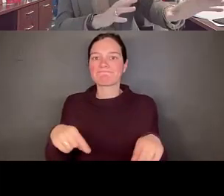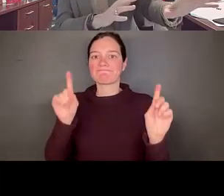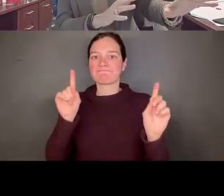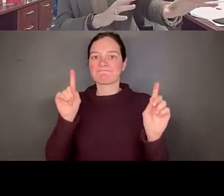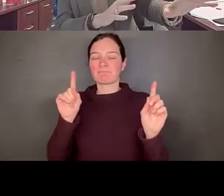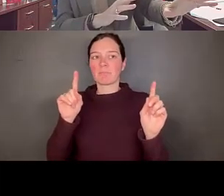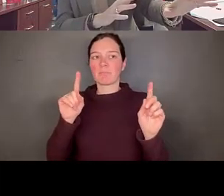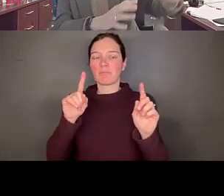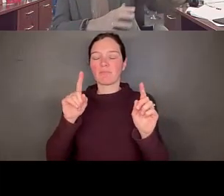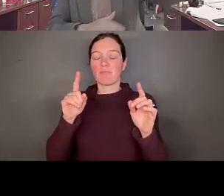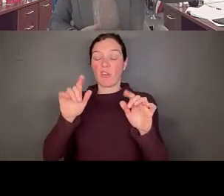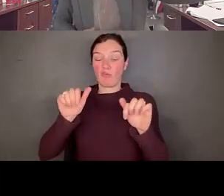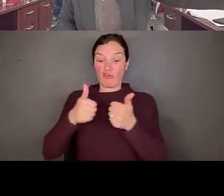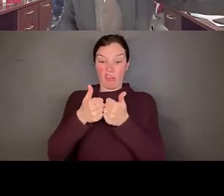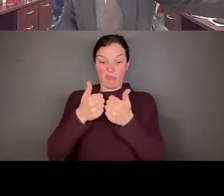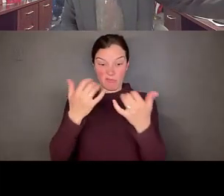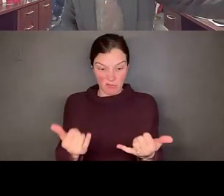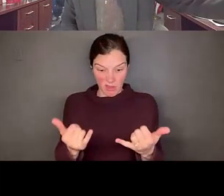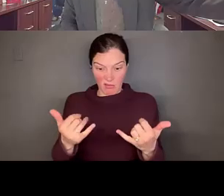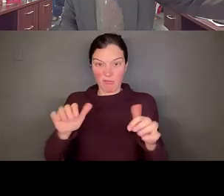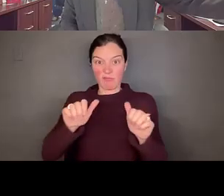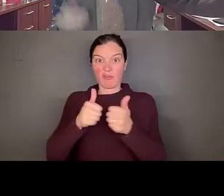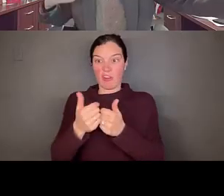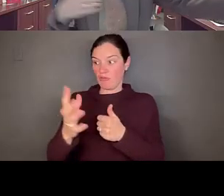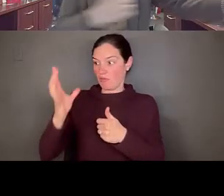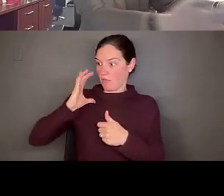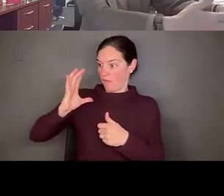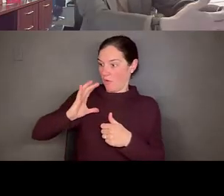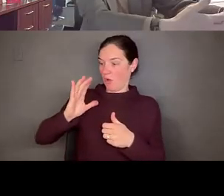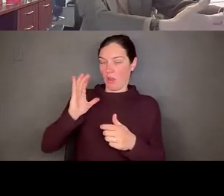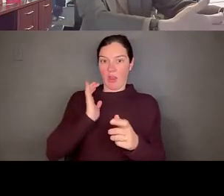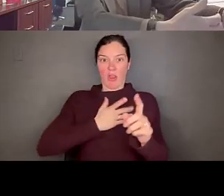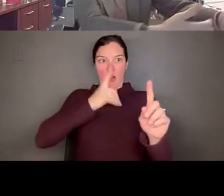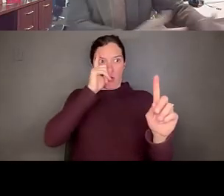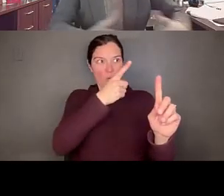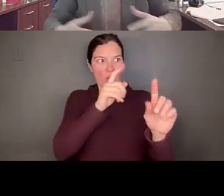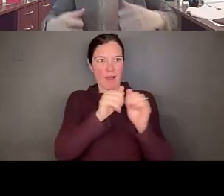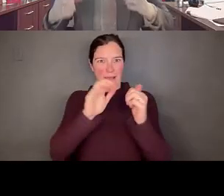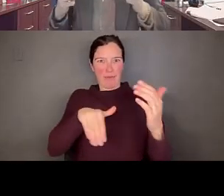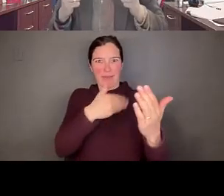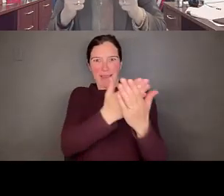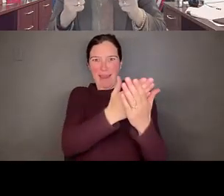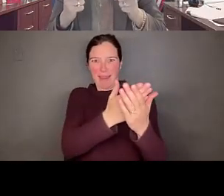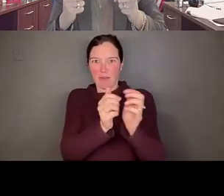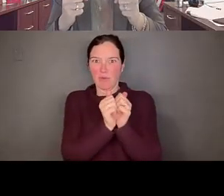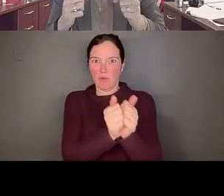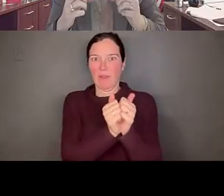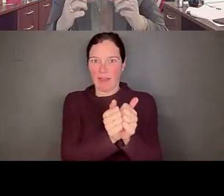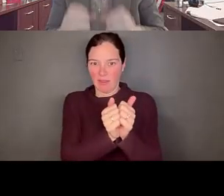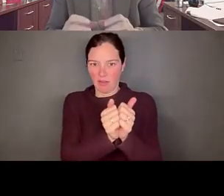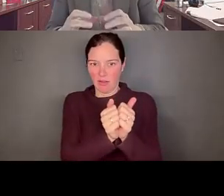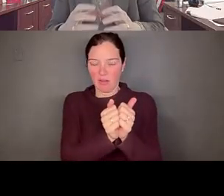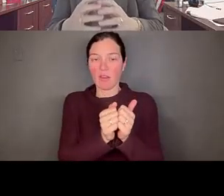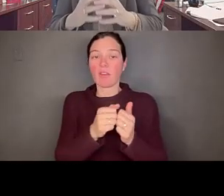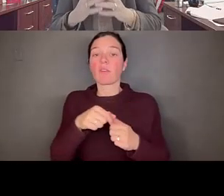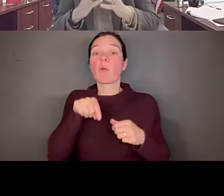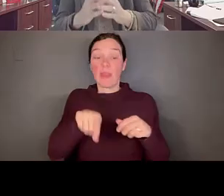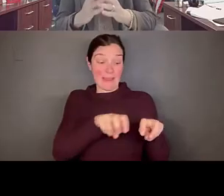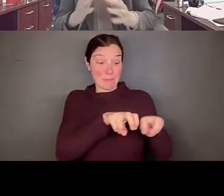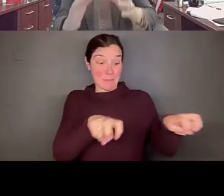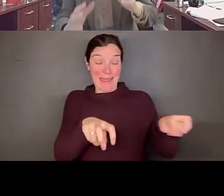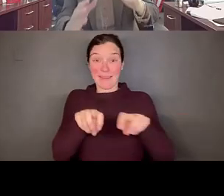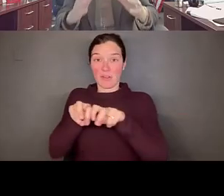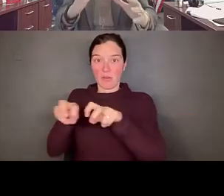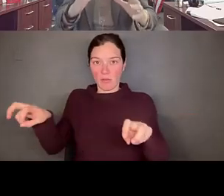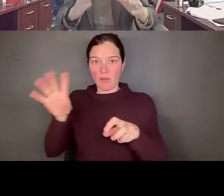the challenges before us, what the goals are that we have shared, and how we get there together. And so these panels are